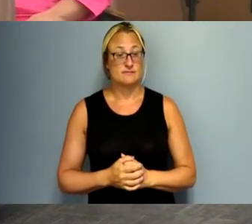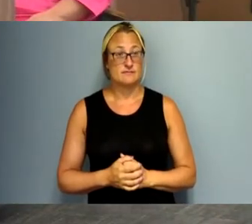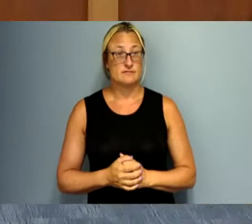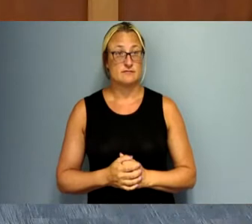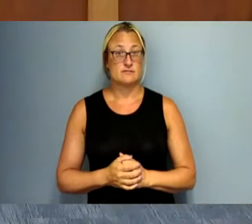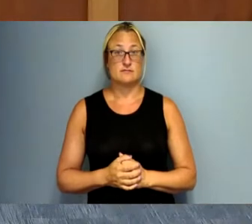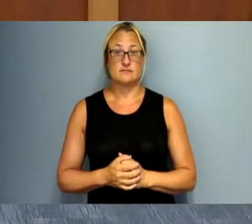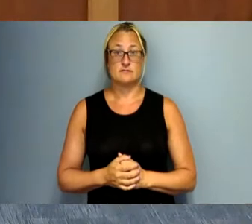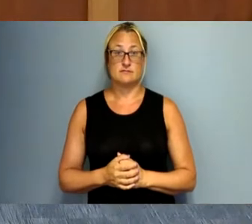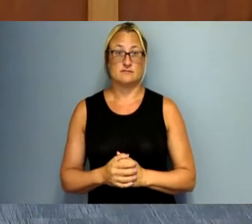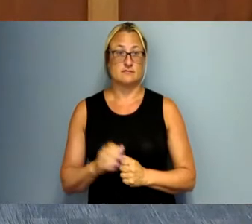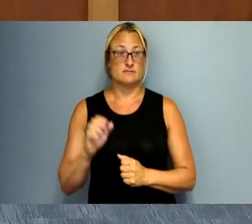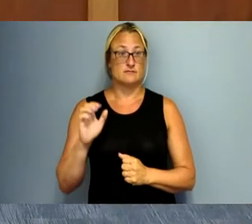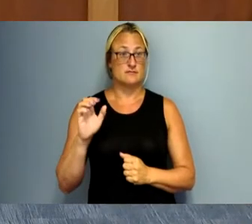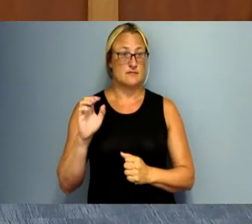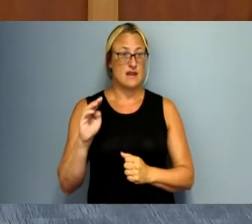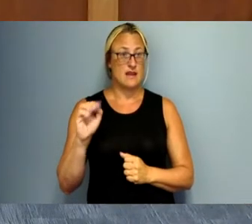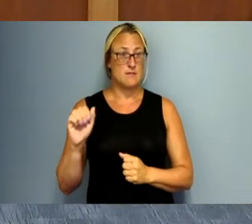Edward Mackhouse.